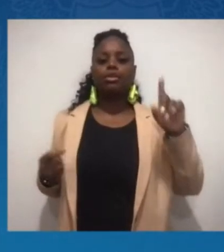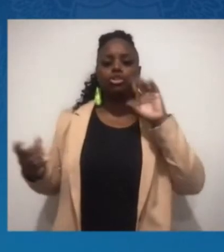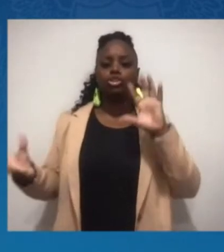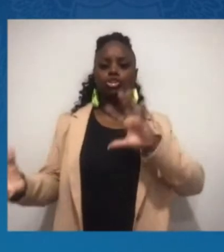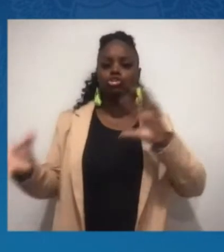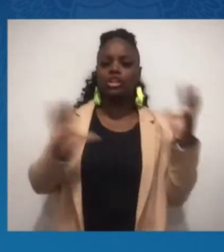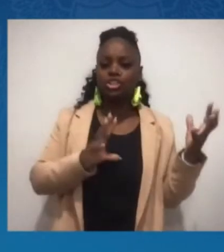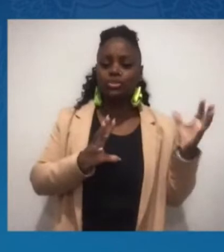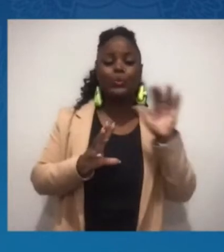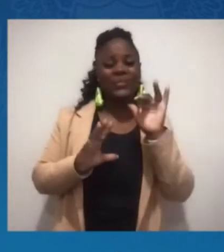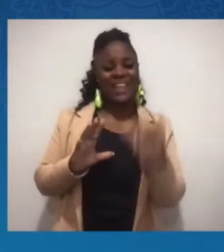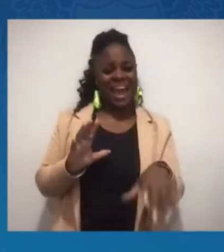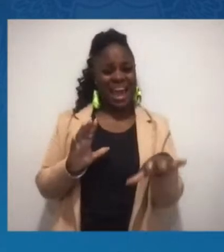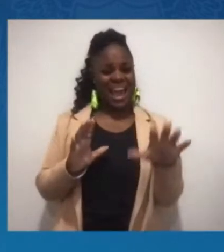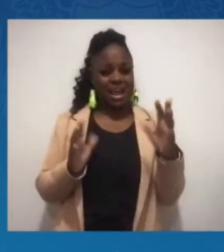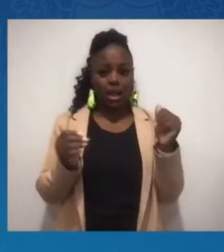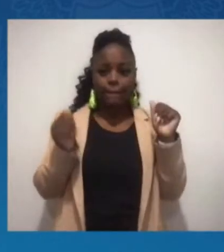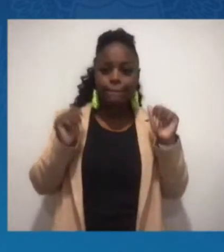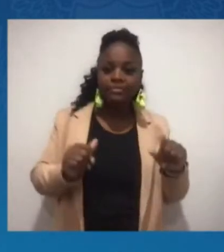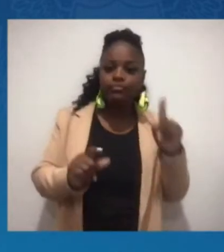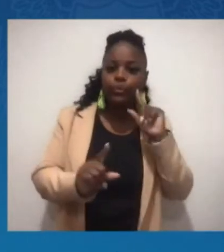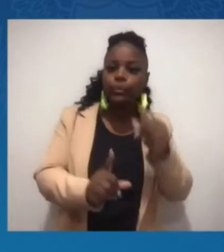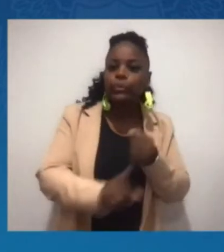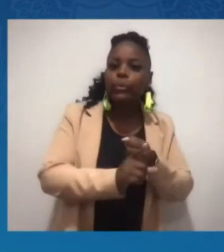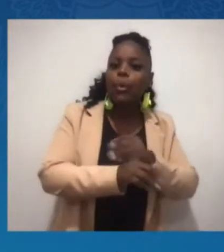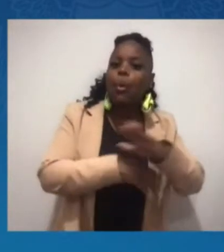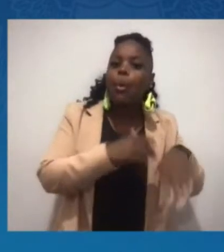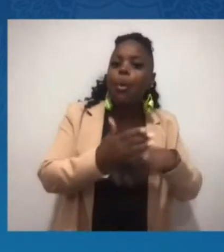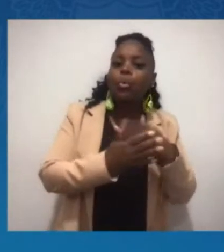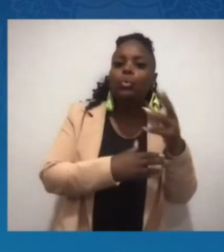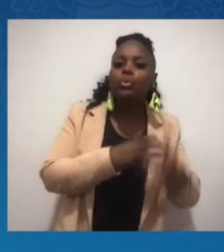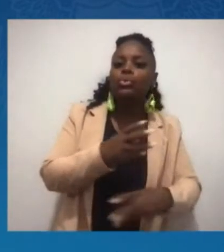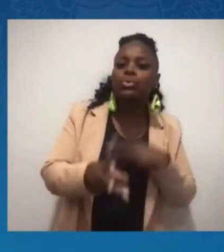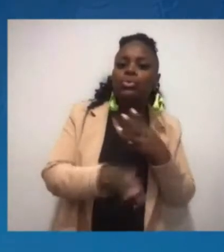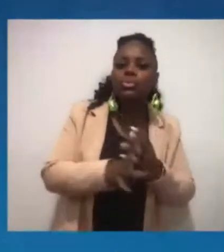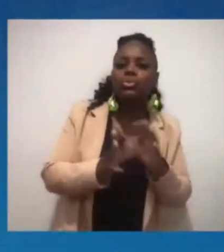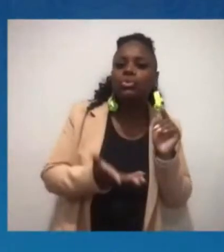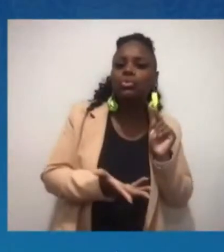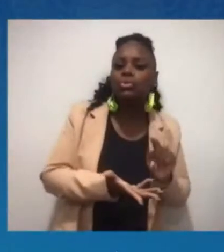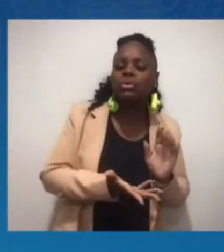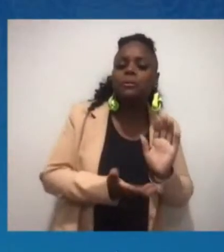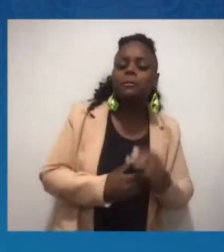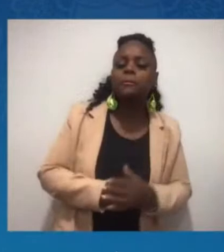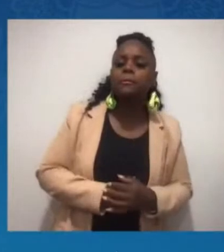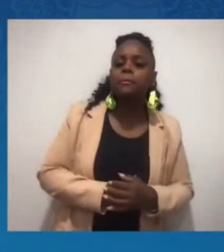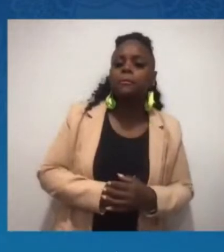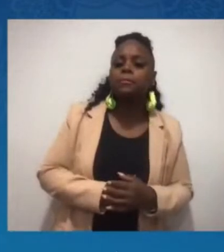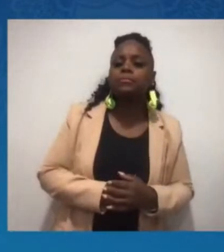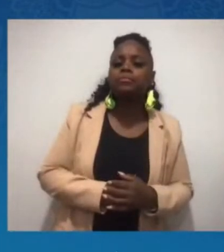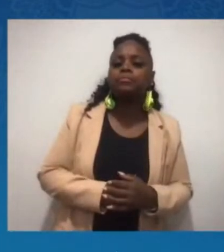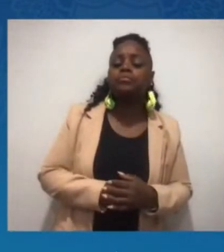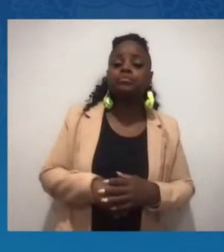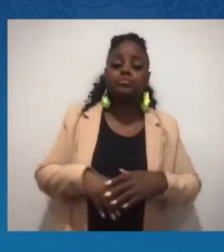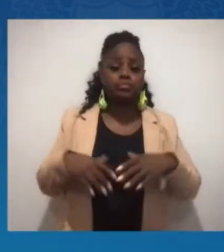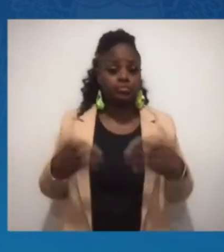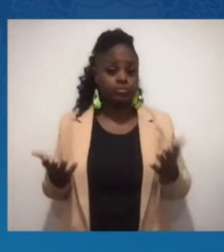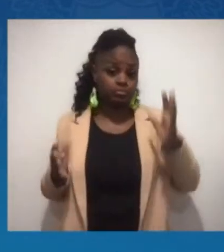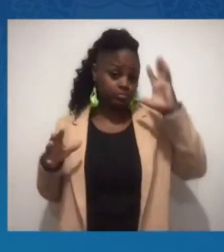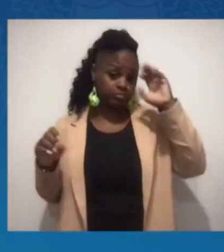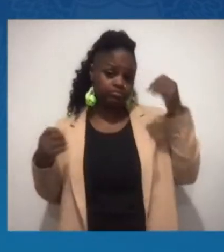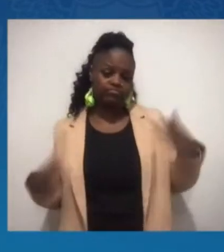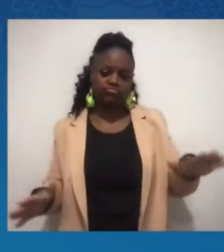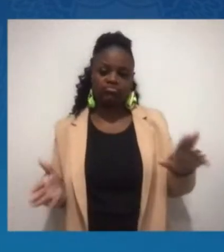potentially global impact. And so what we have been doing is a number of things. The president has signed 2 executive orders, and we have